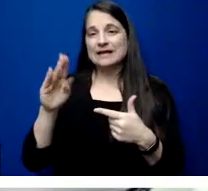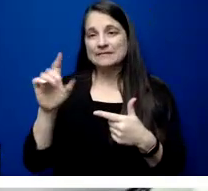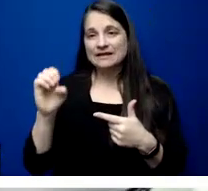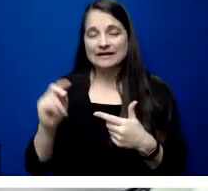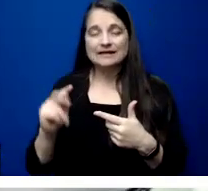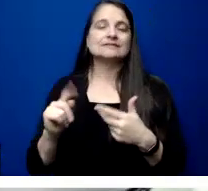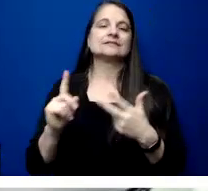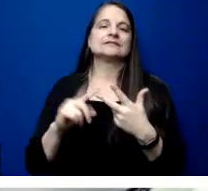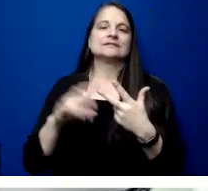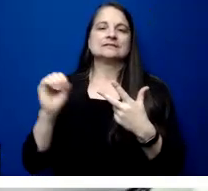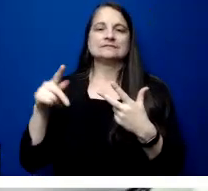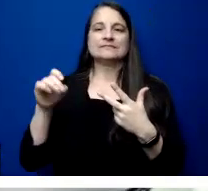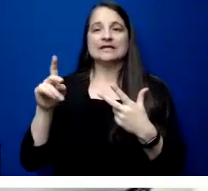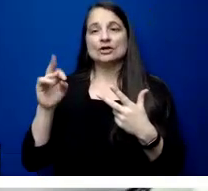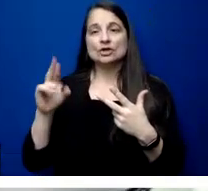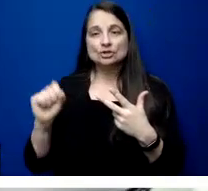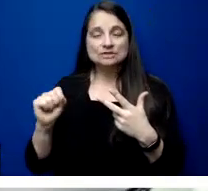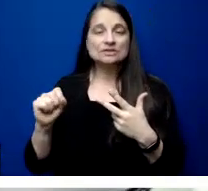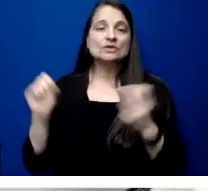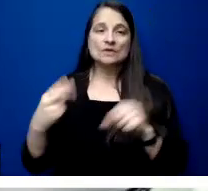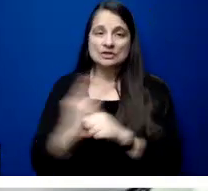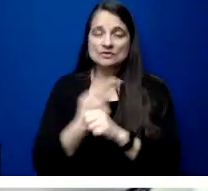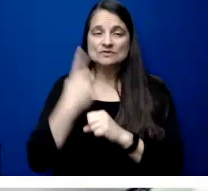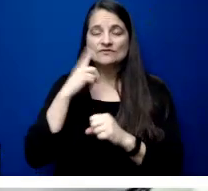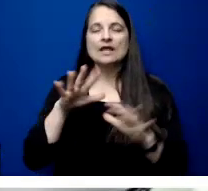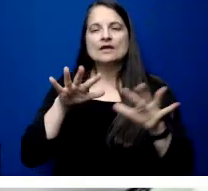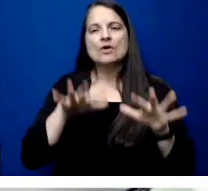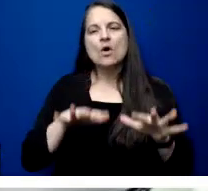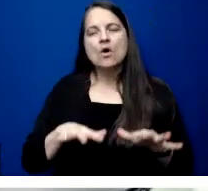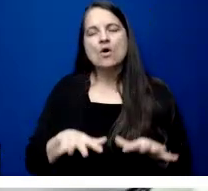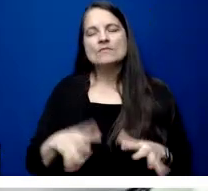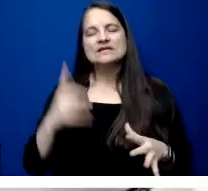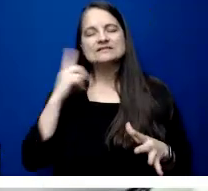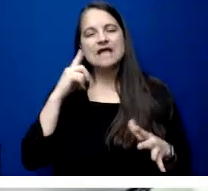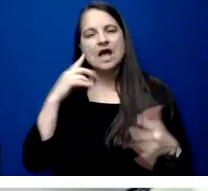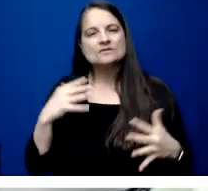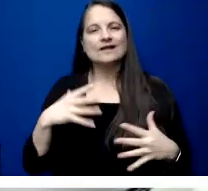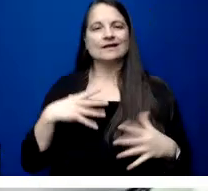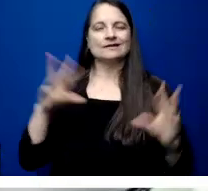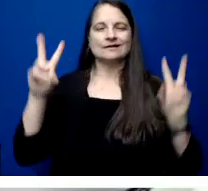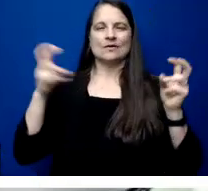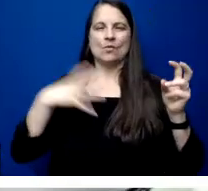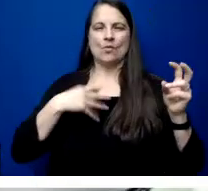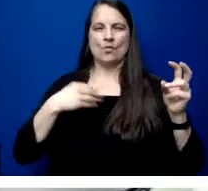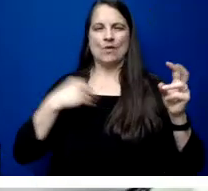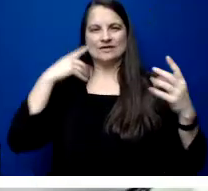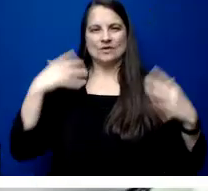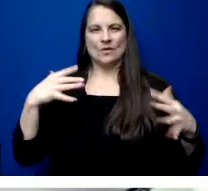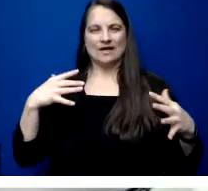music or calming sounds, nature sounds, white noise, if that helps regulate you.